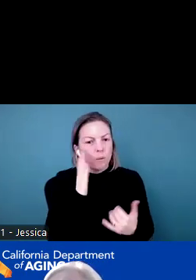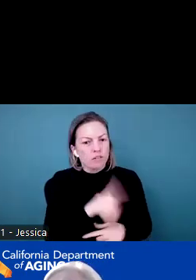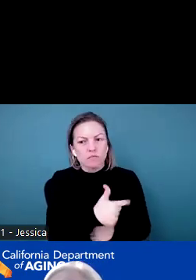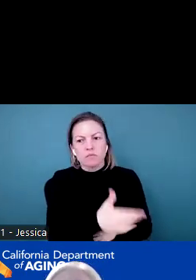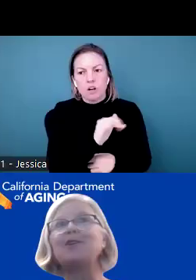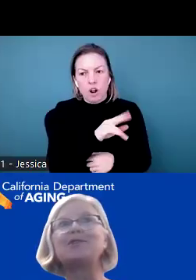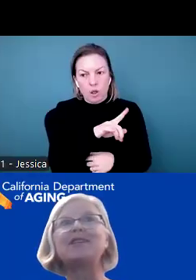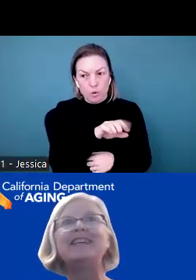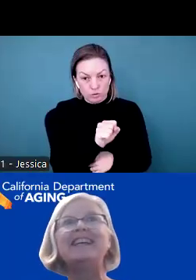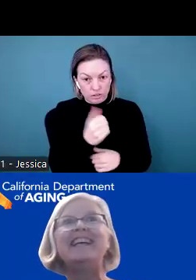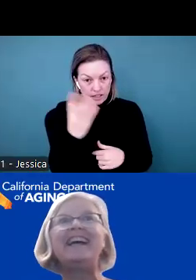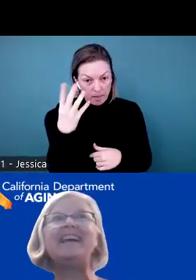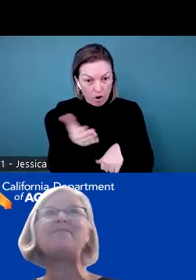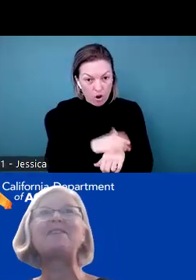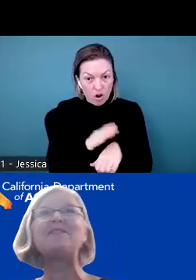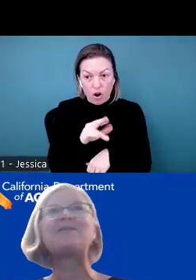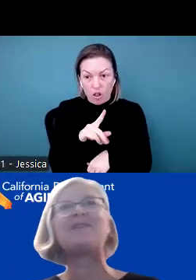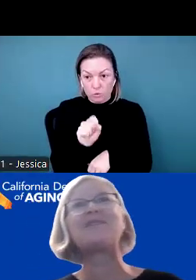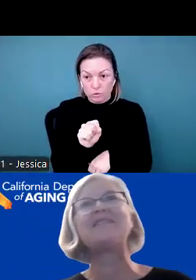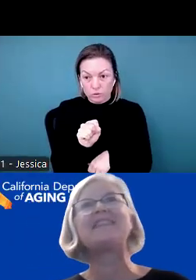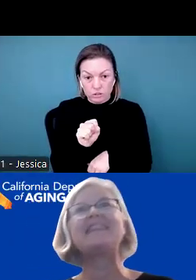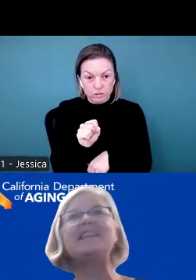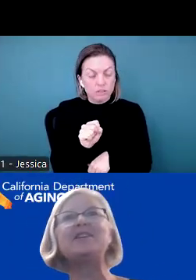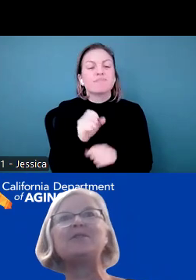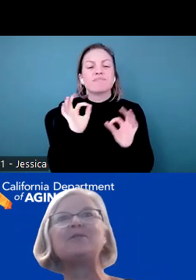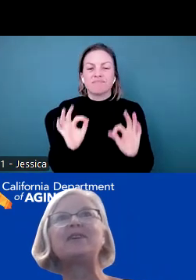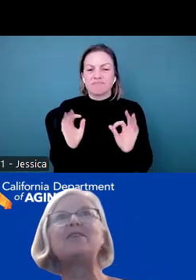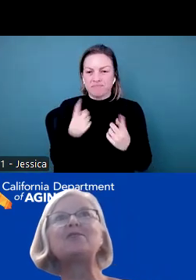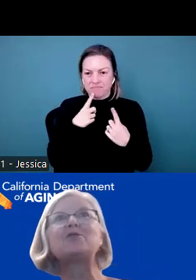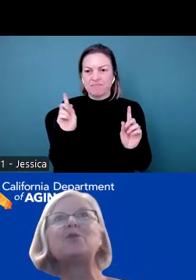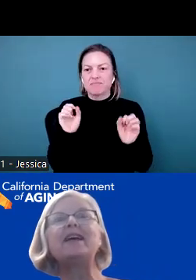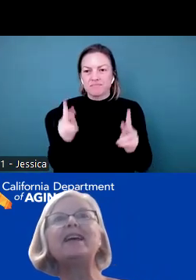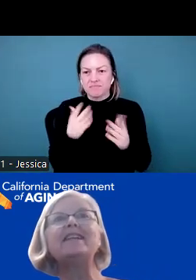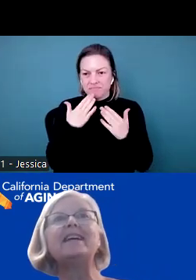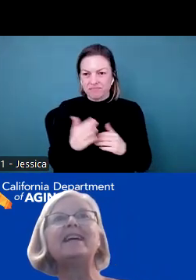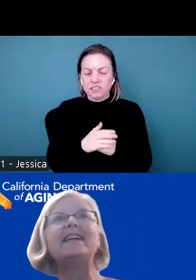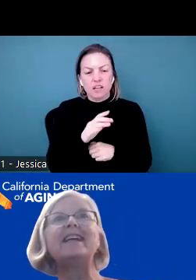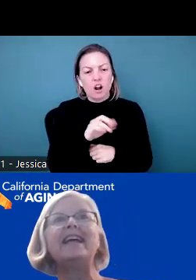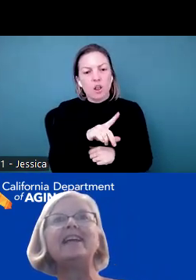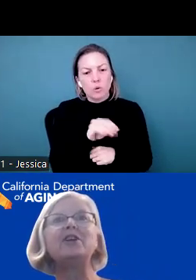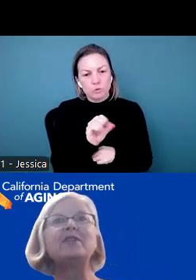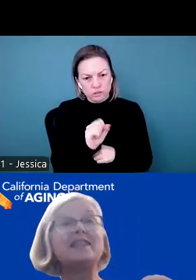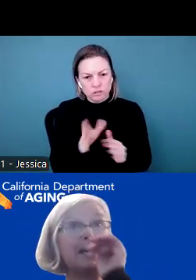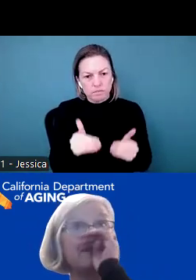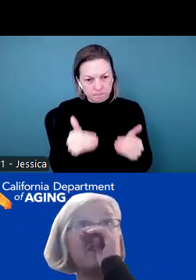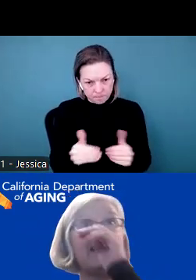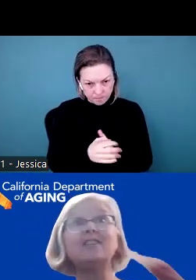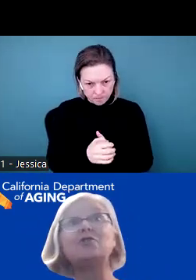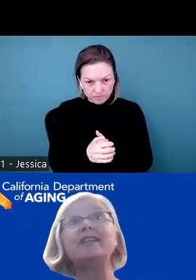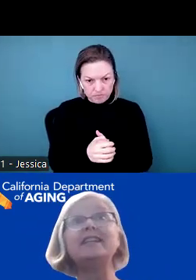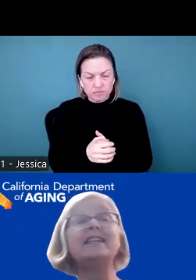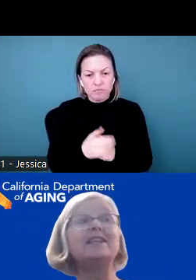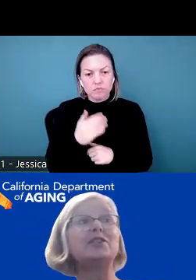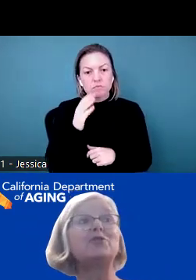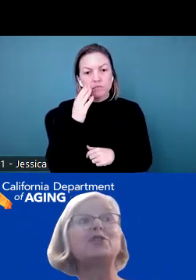Do you have your camera on, Carlos? There you go. Thank you. Carlos, go ahead and know that the